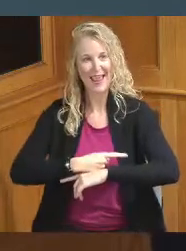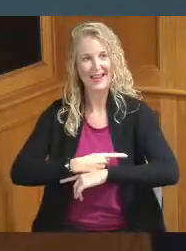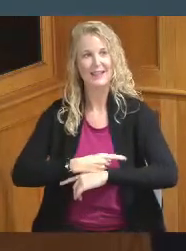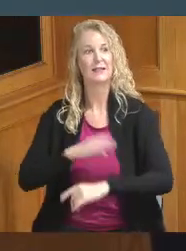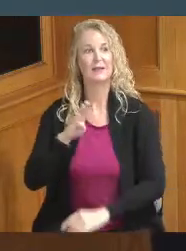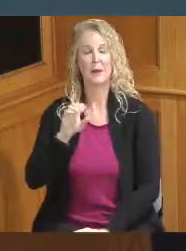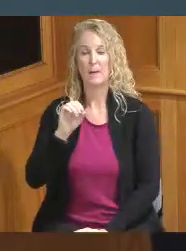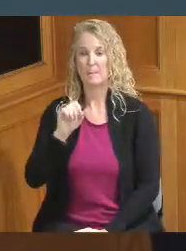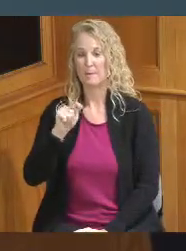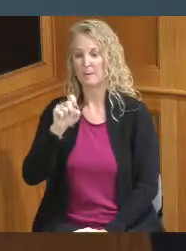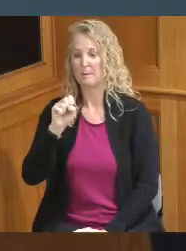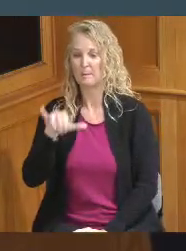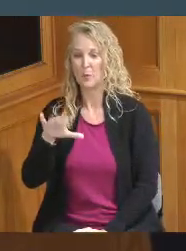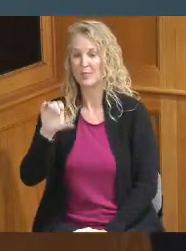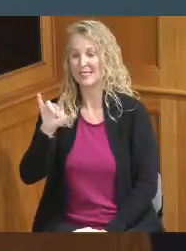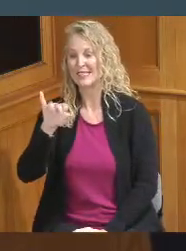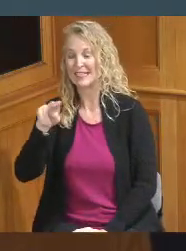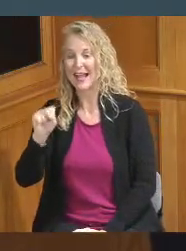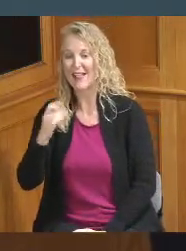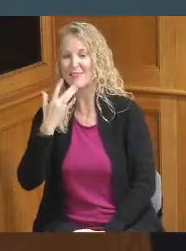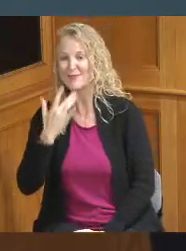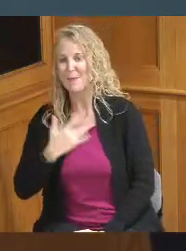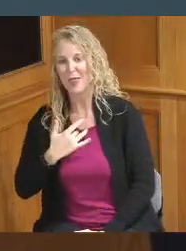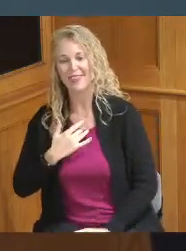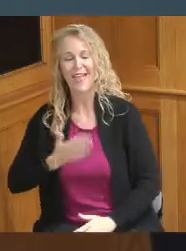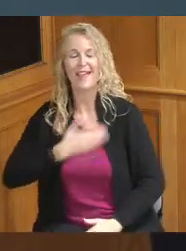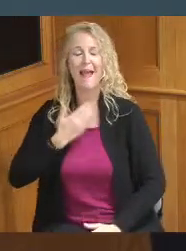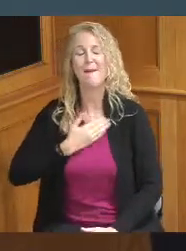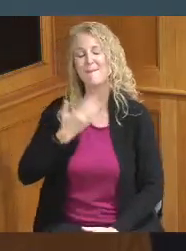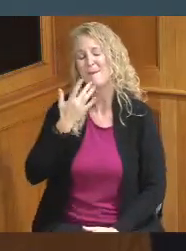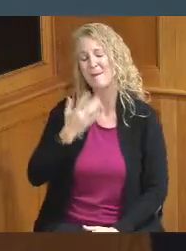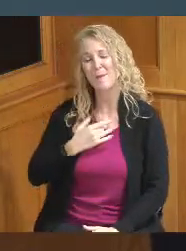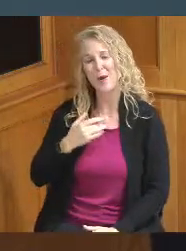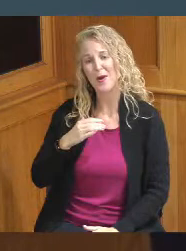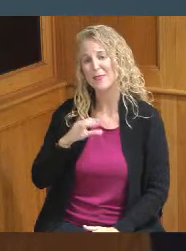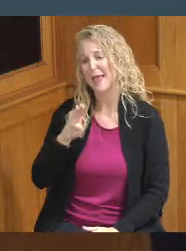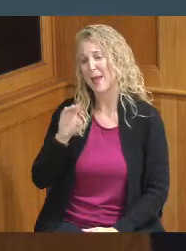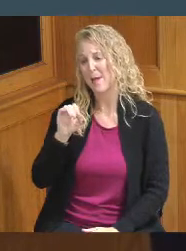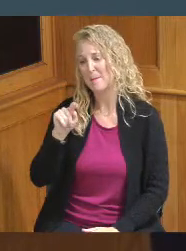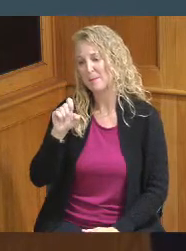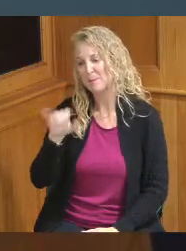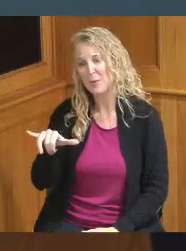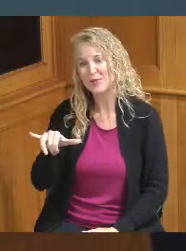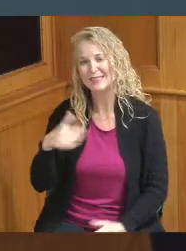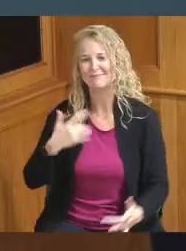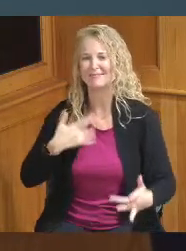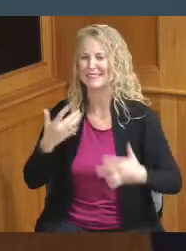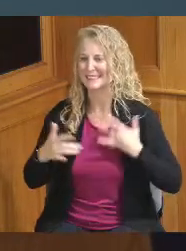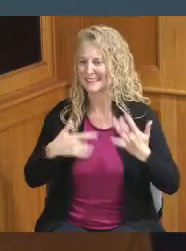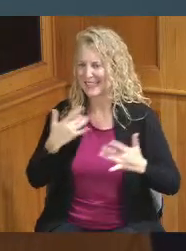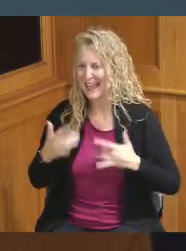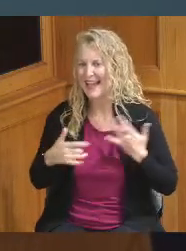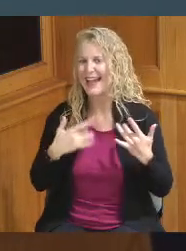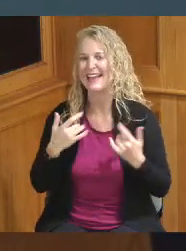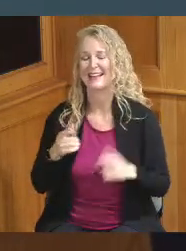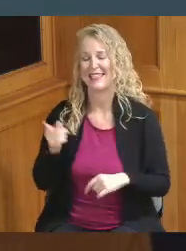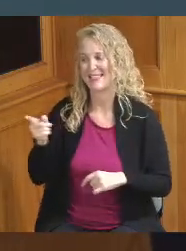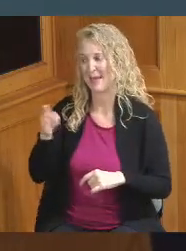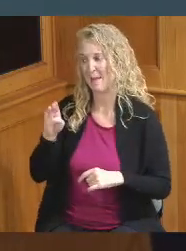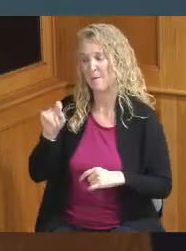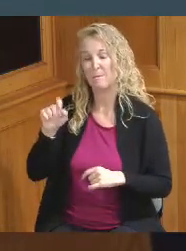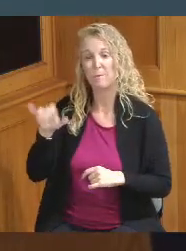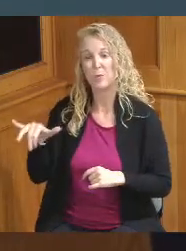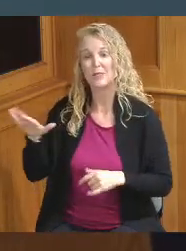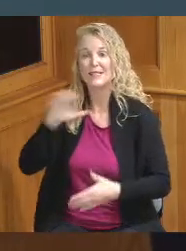Bootsy Collins' birthday. Happy birthday, Bootsy. And very excited, all that Bootsy and his